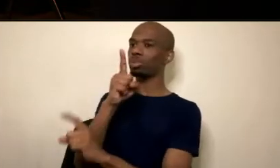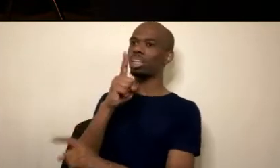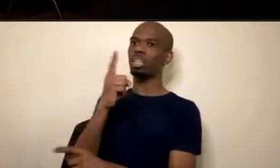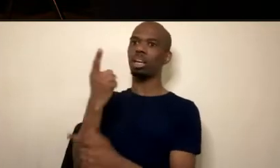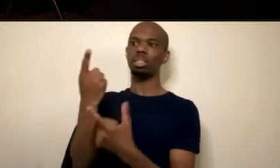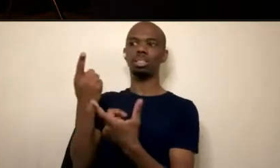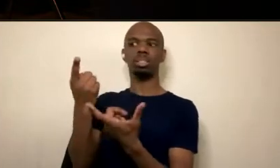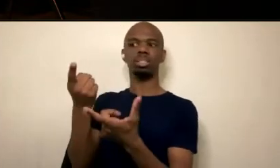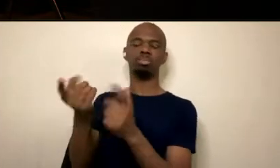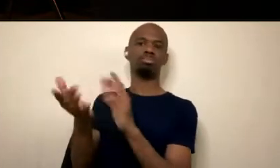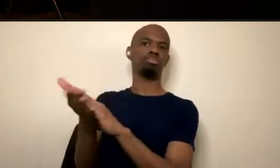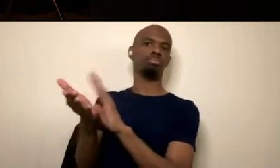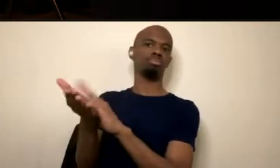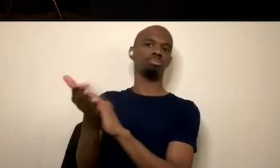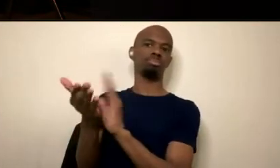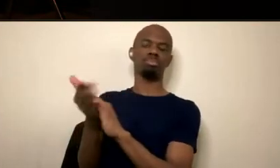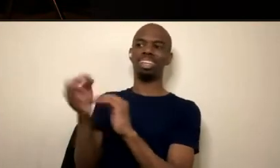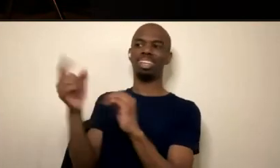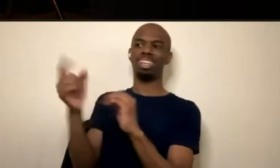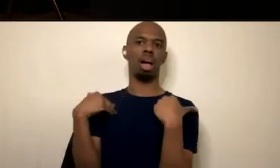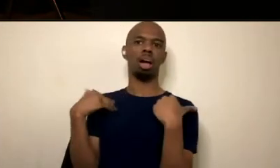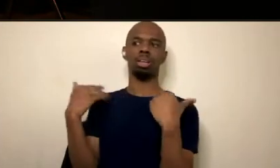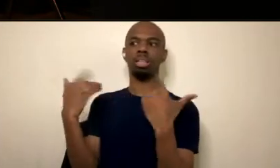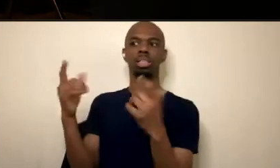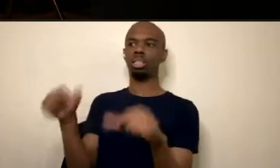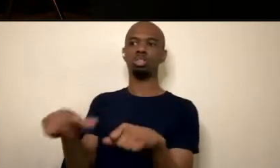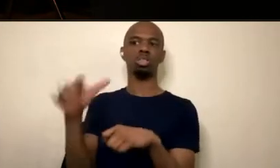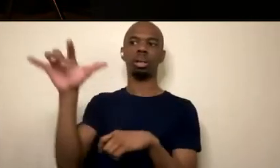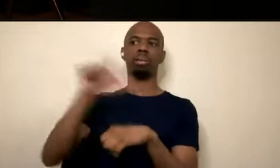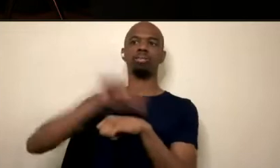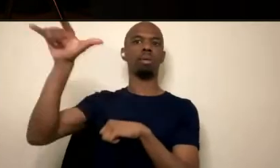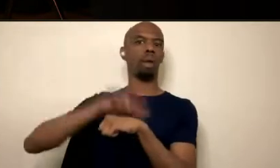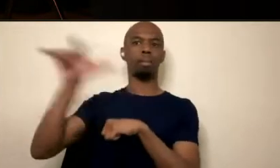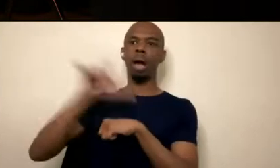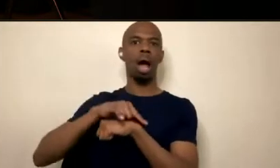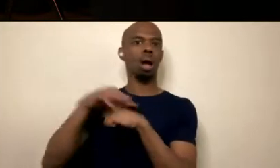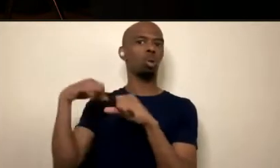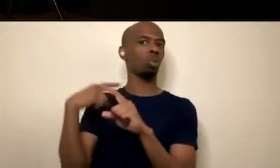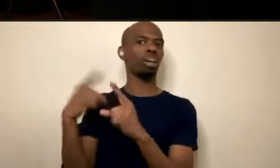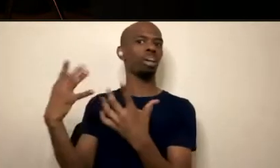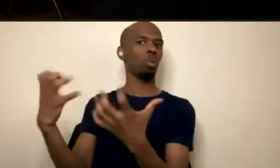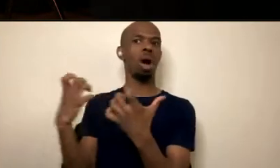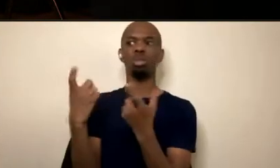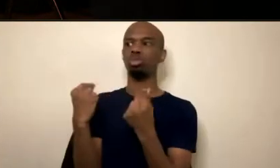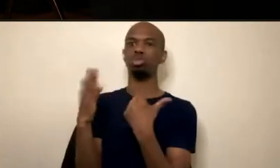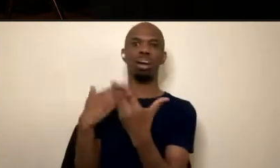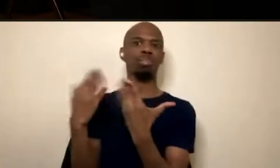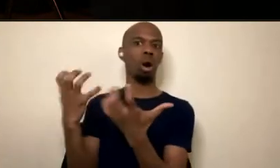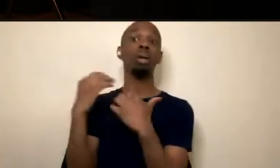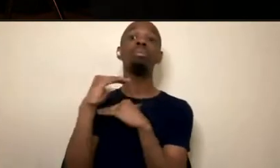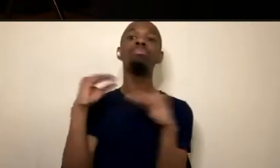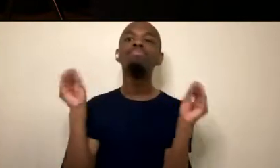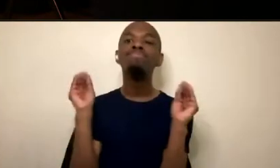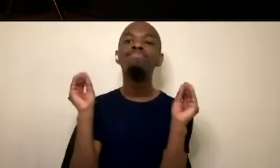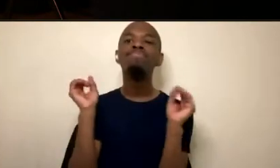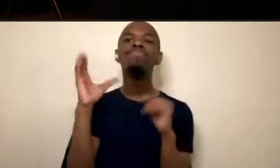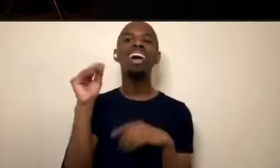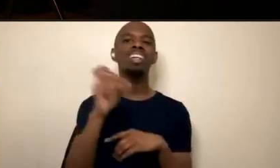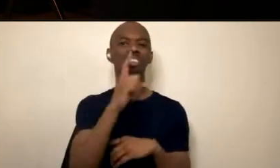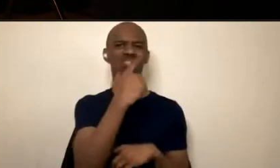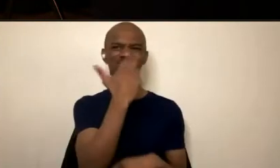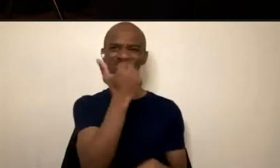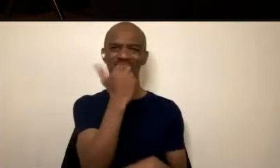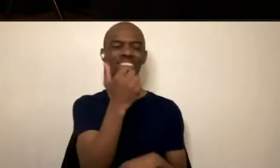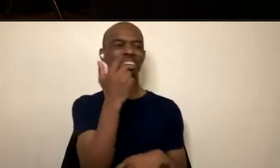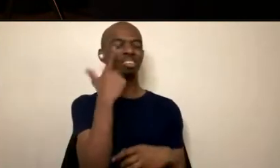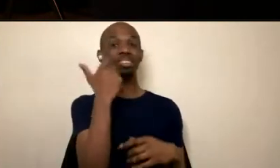you know, you're a 73-year-old woman, and you got a boyfriend. You got a boyfriend who's this, you got a boyfriend who's that. And it's like, they just loved it.